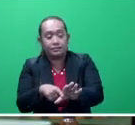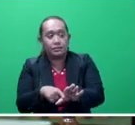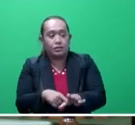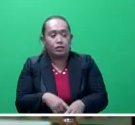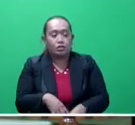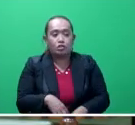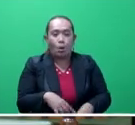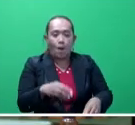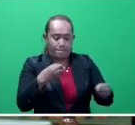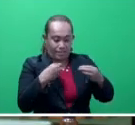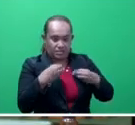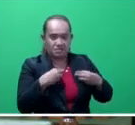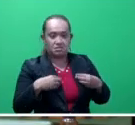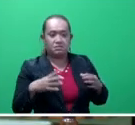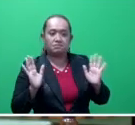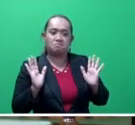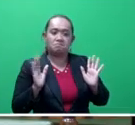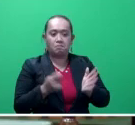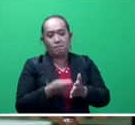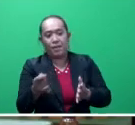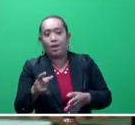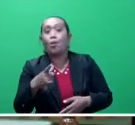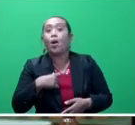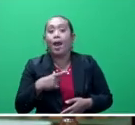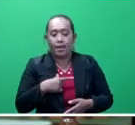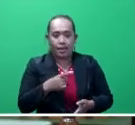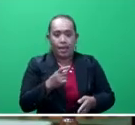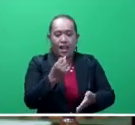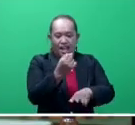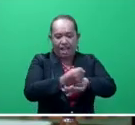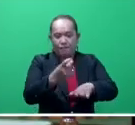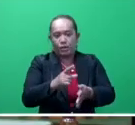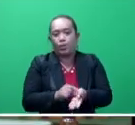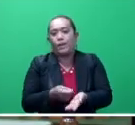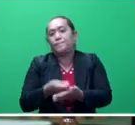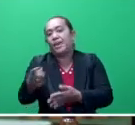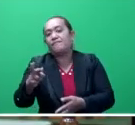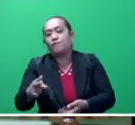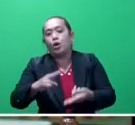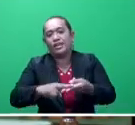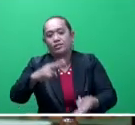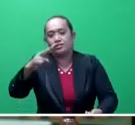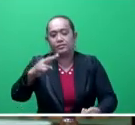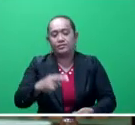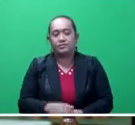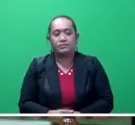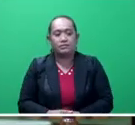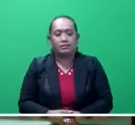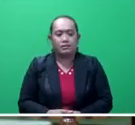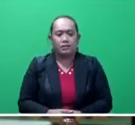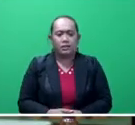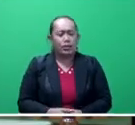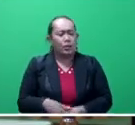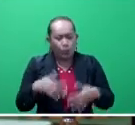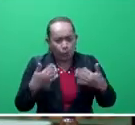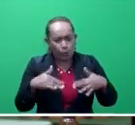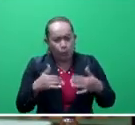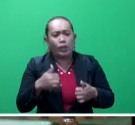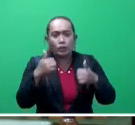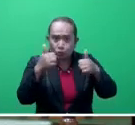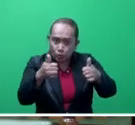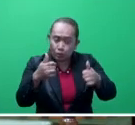pay anything because government will pay the interest for the first 2 years. The beauty is that these loans cannot become bad